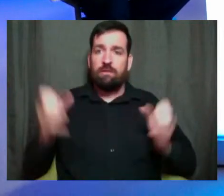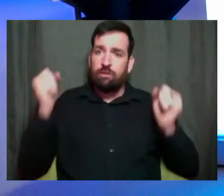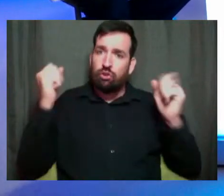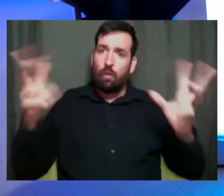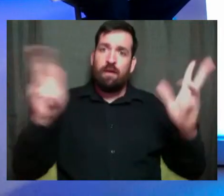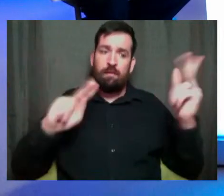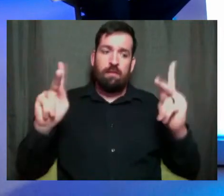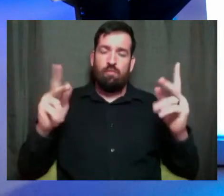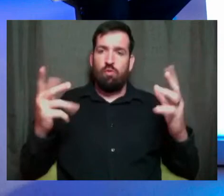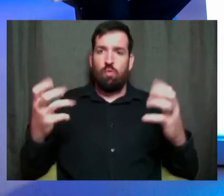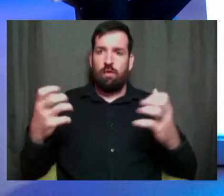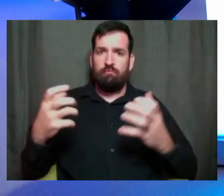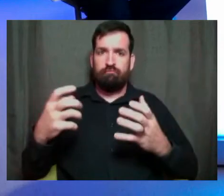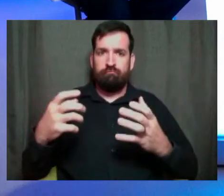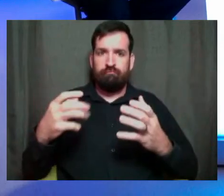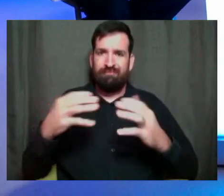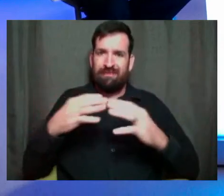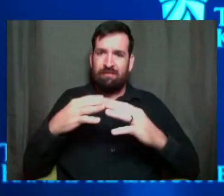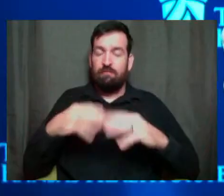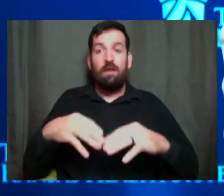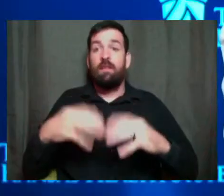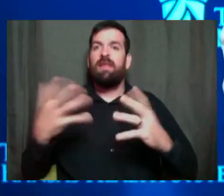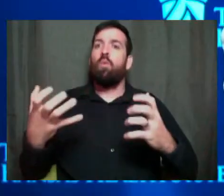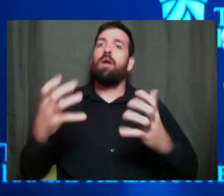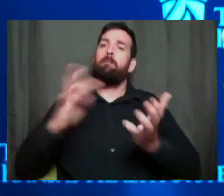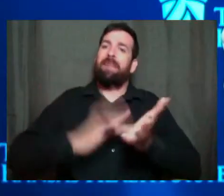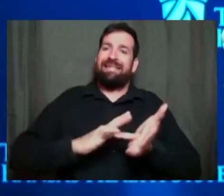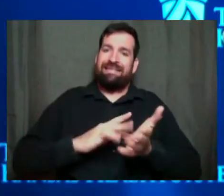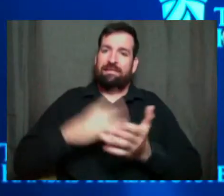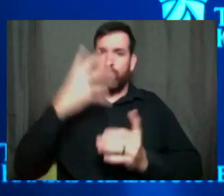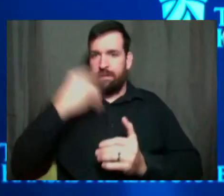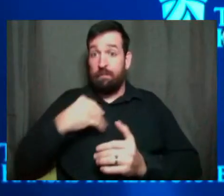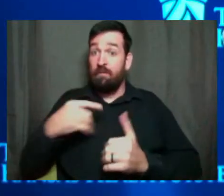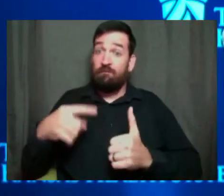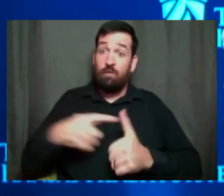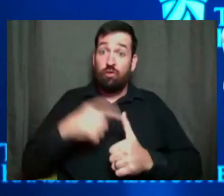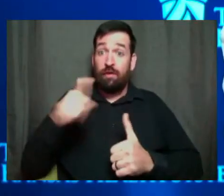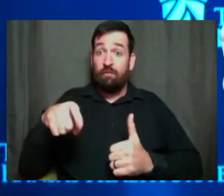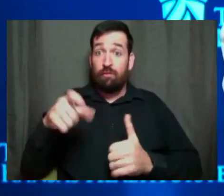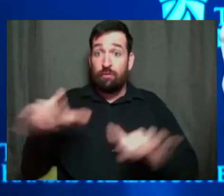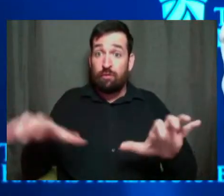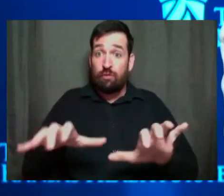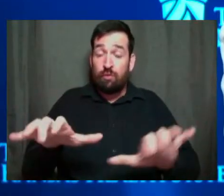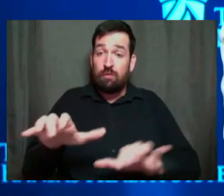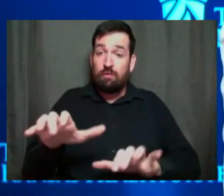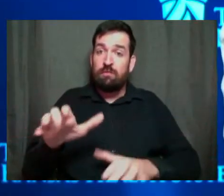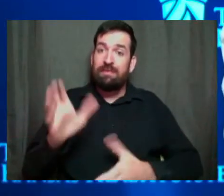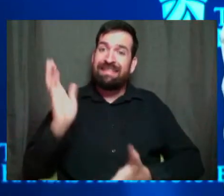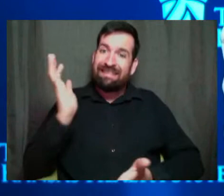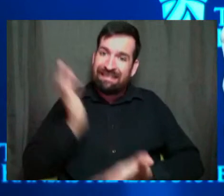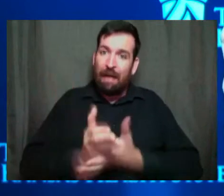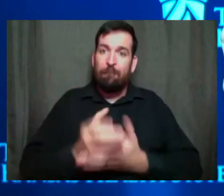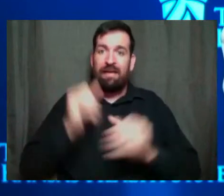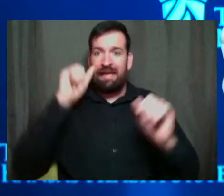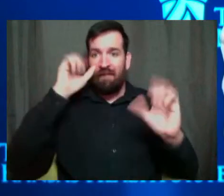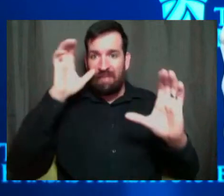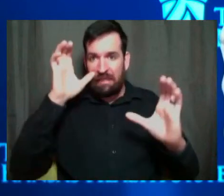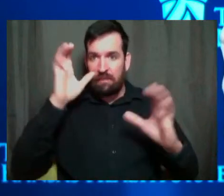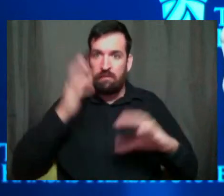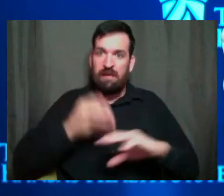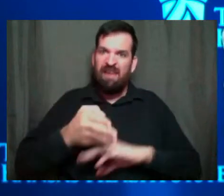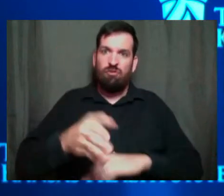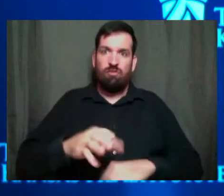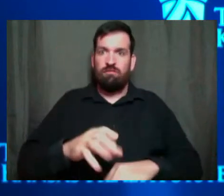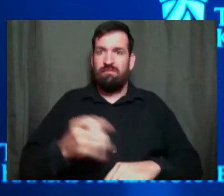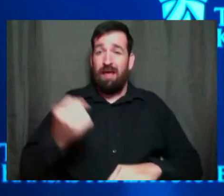them to sleep, or a Yes. drug to put them A to drug sleep. to put them And to the sleep. first thing you have to do is stop having caffeine Ooh. after about 11 or 12 in